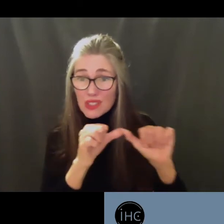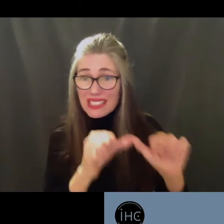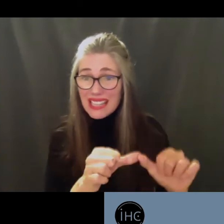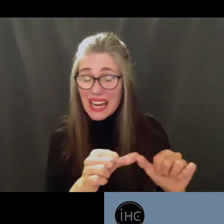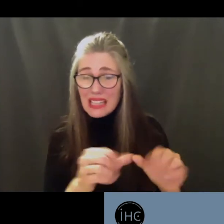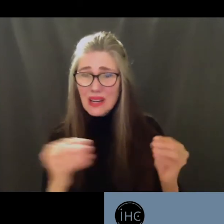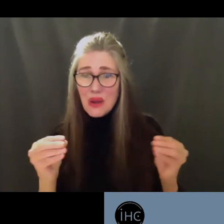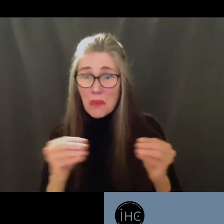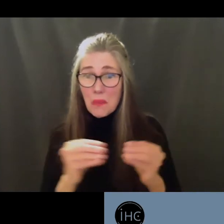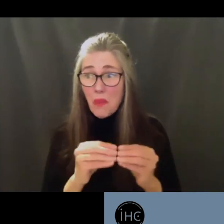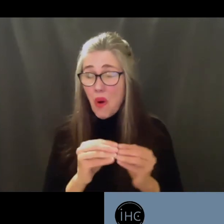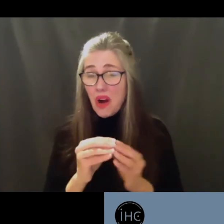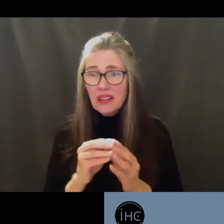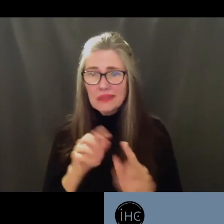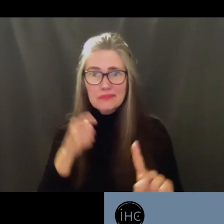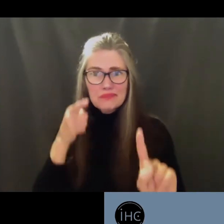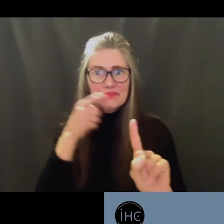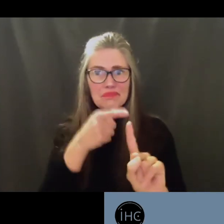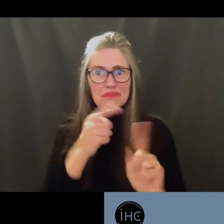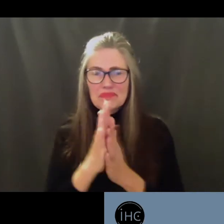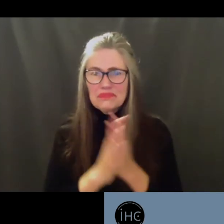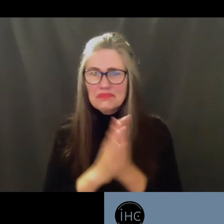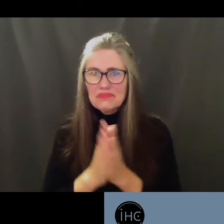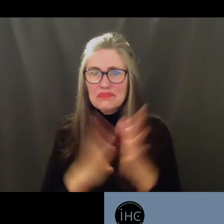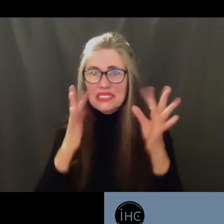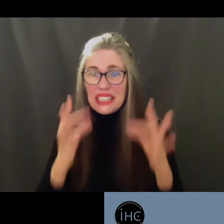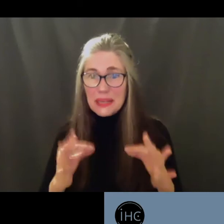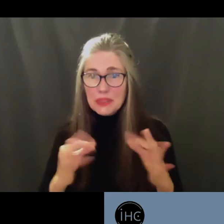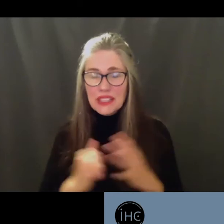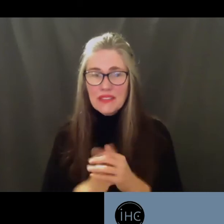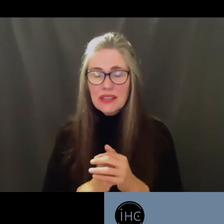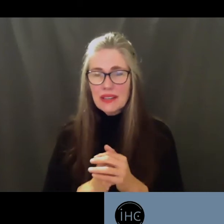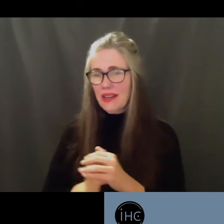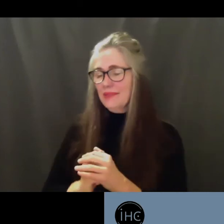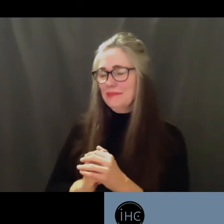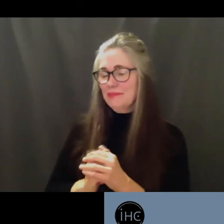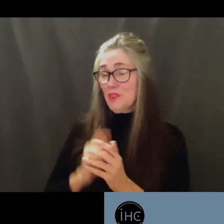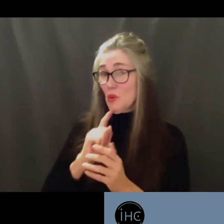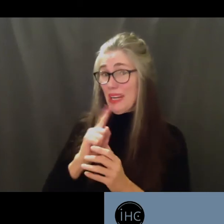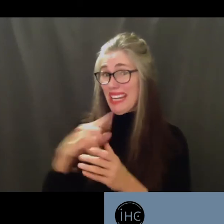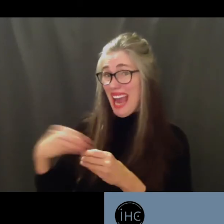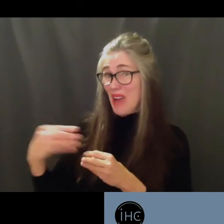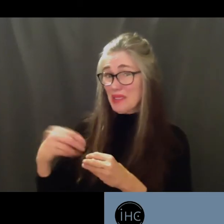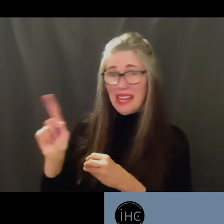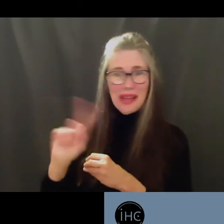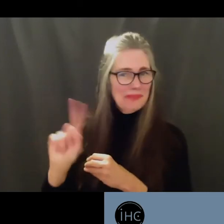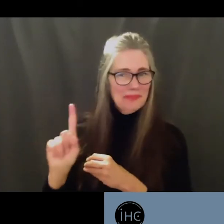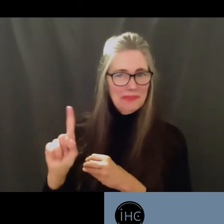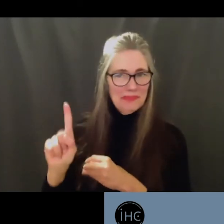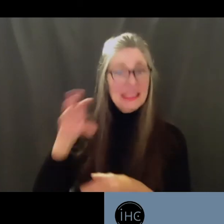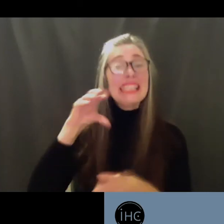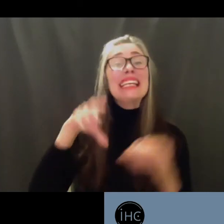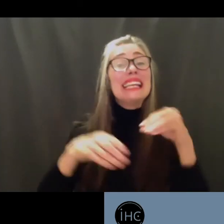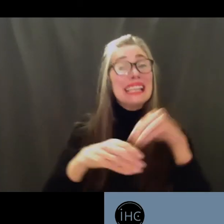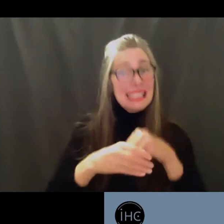deliberative? When I say outside, it's of course inside outside, because unfortunately he will come